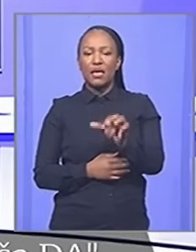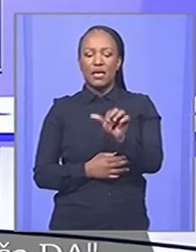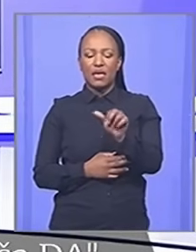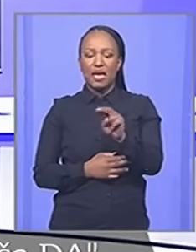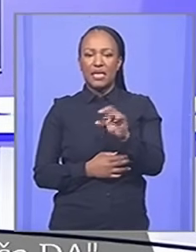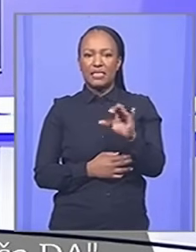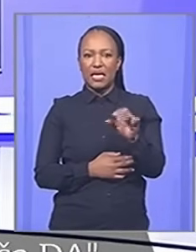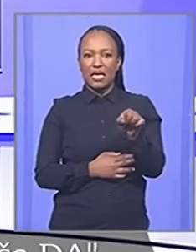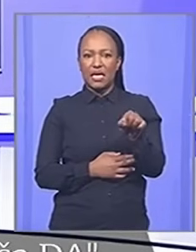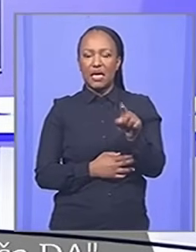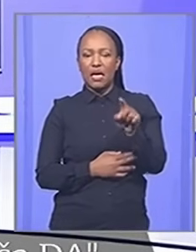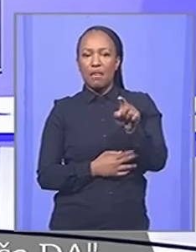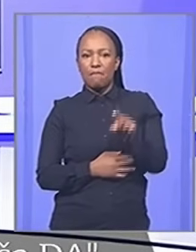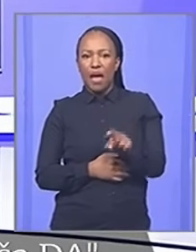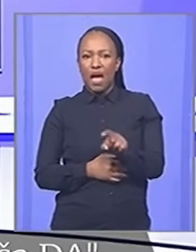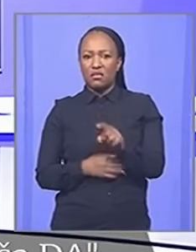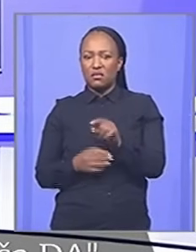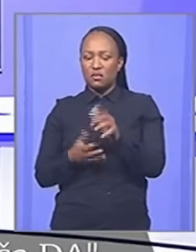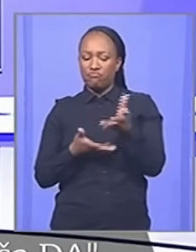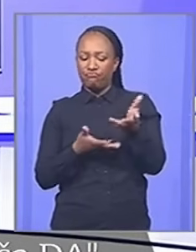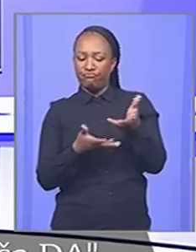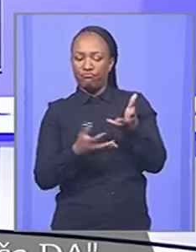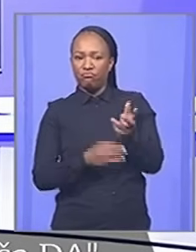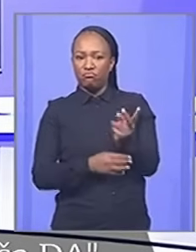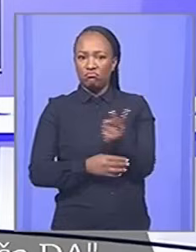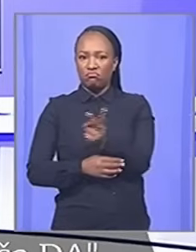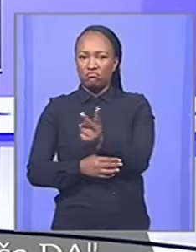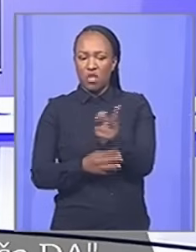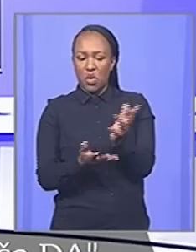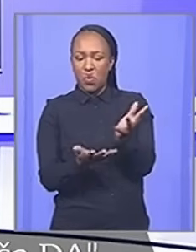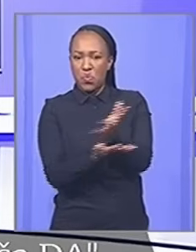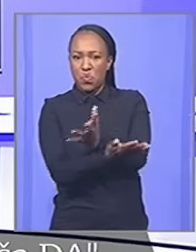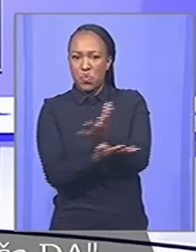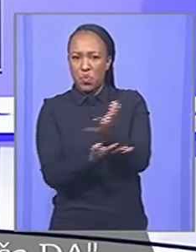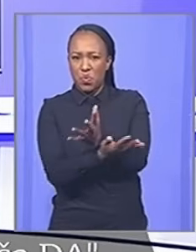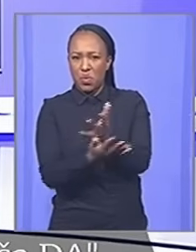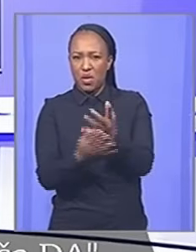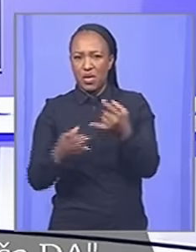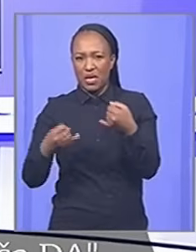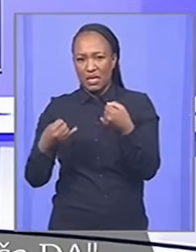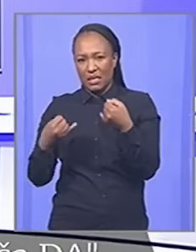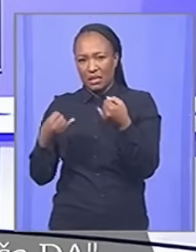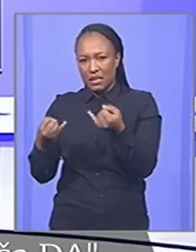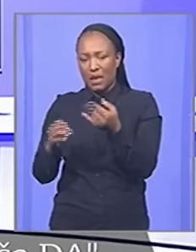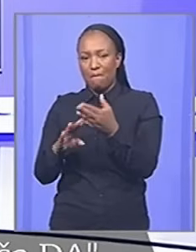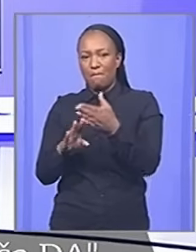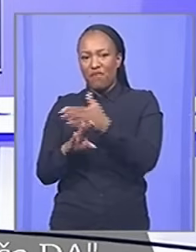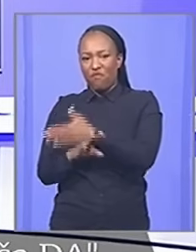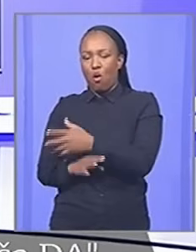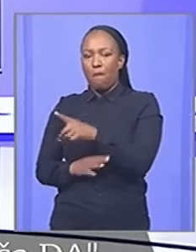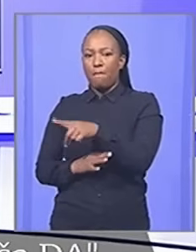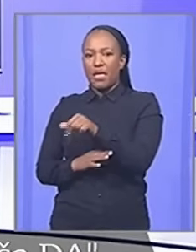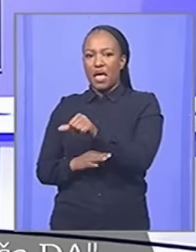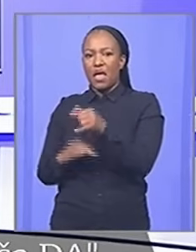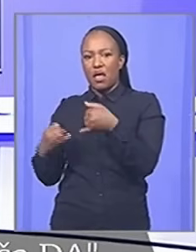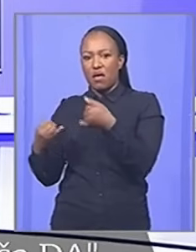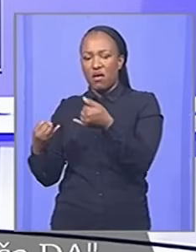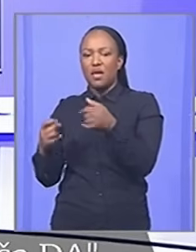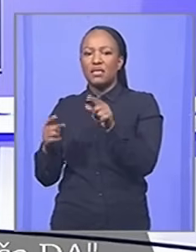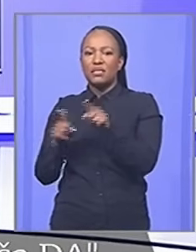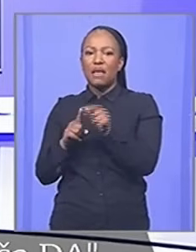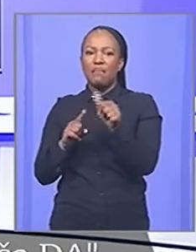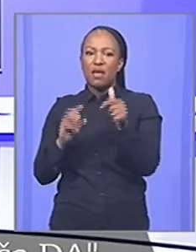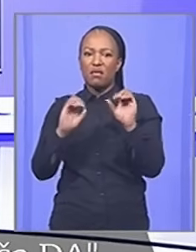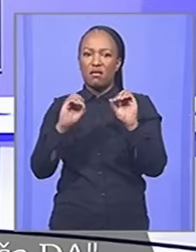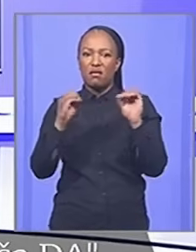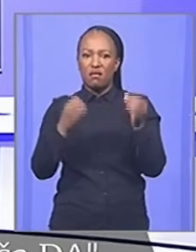ANC e be swanetse go rerišana le DA pele e ka laletša pele e ka laletša PA le mekgatlo ye mengwe go ba karolo